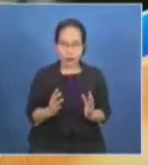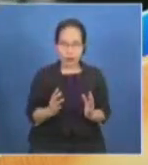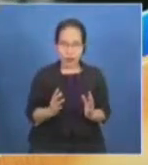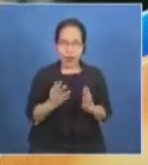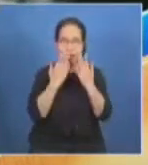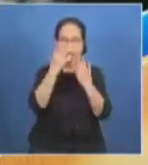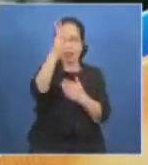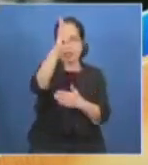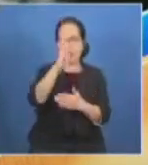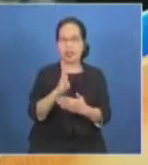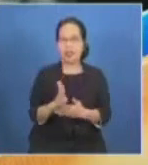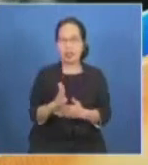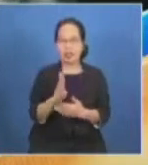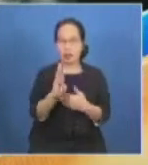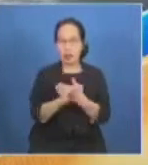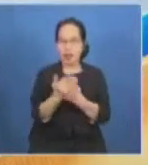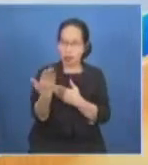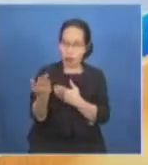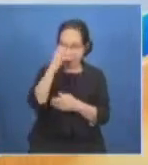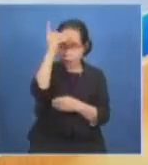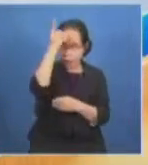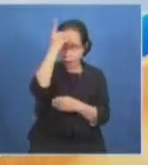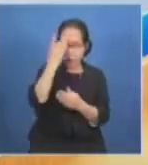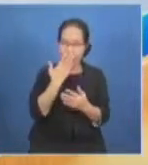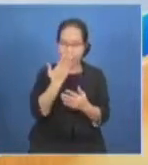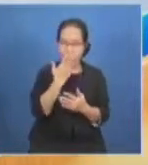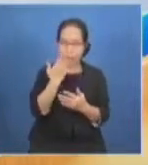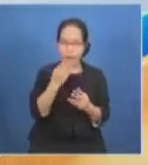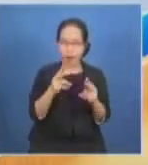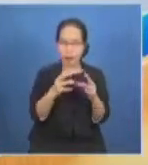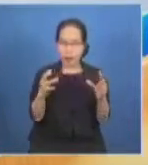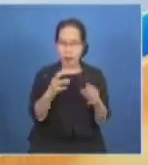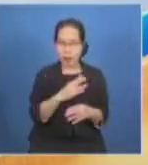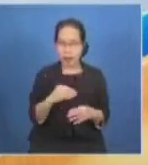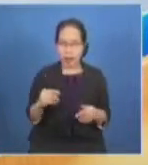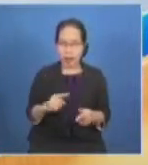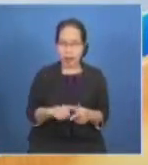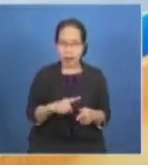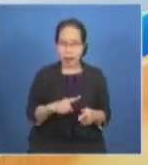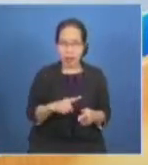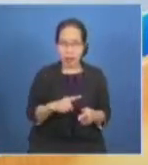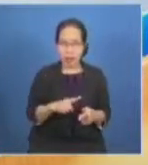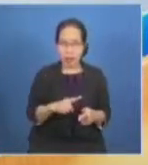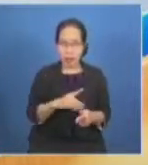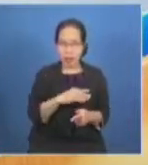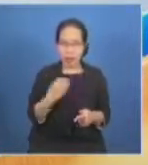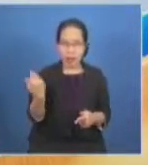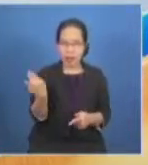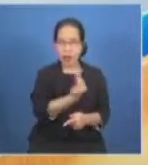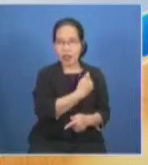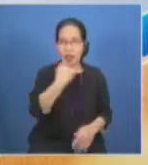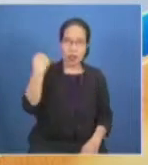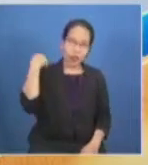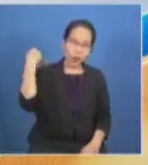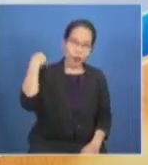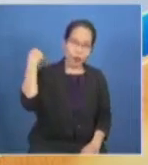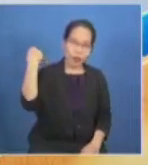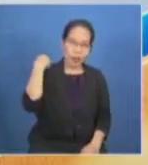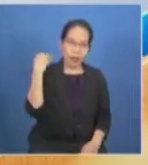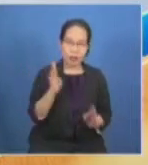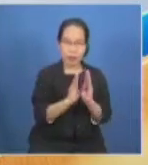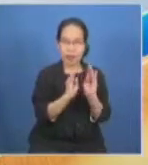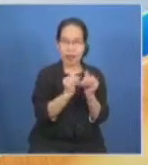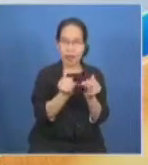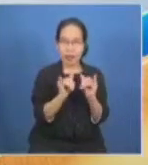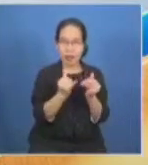Back to you, Kuya. Thanks be to God. Thank you so much. And to our chairman